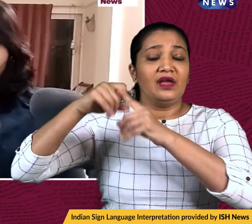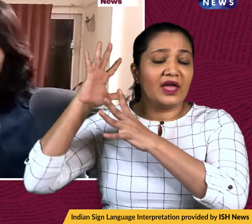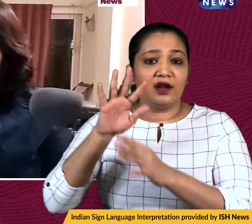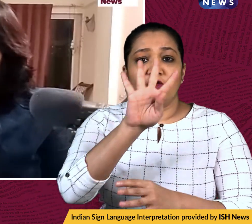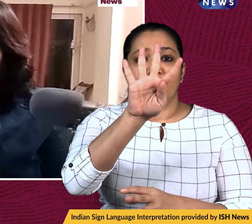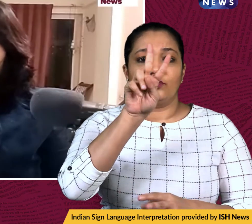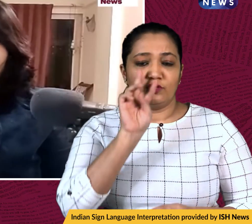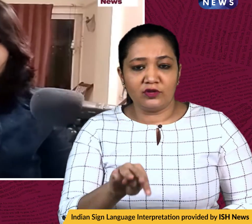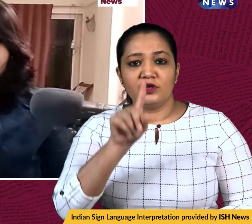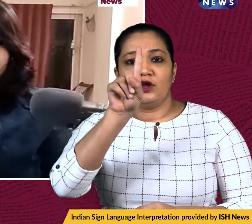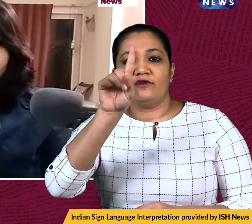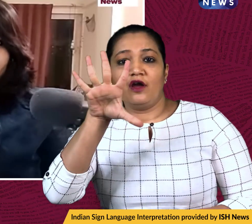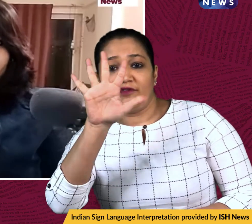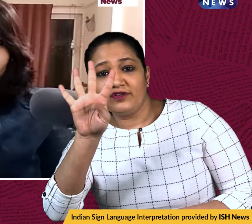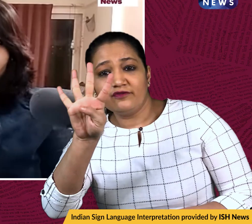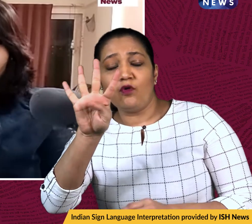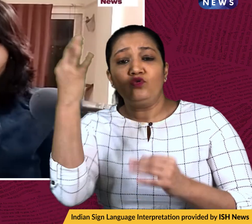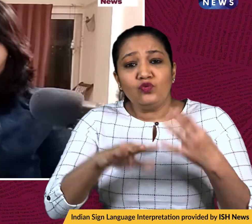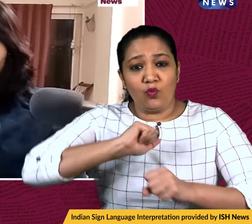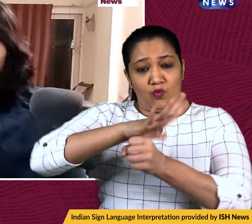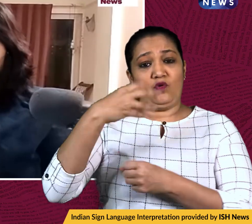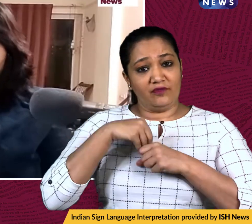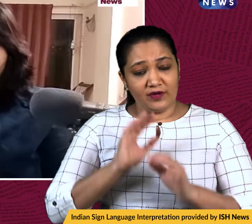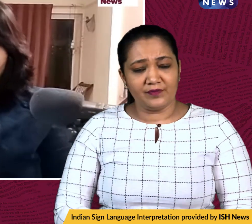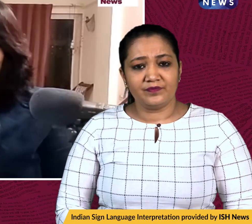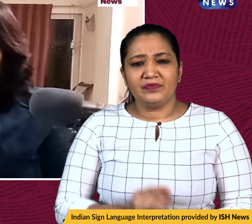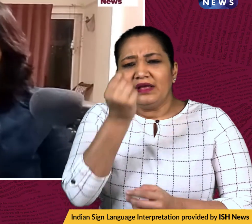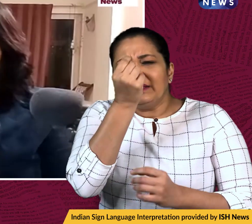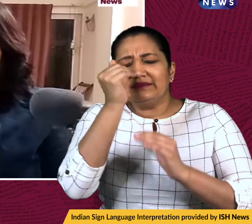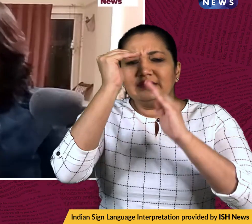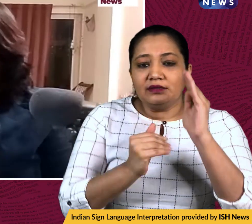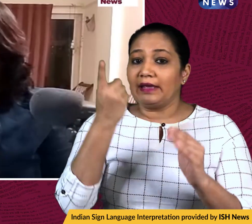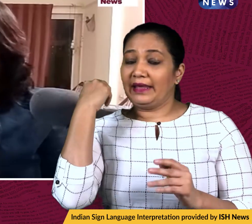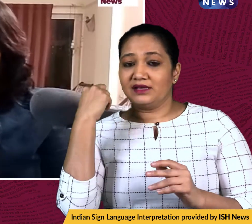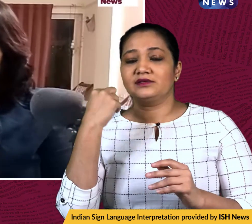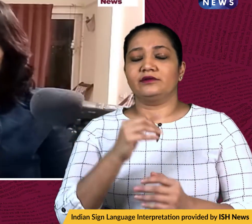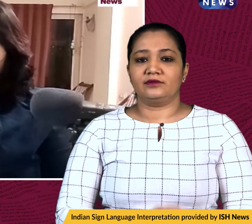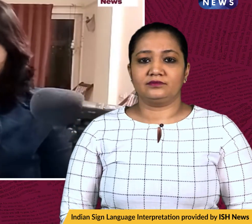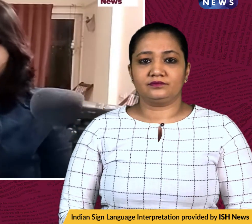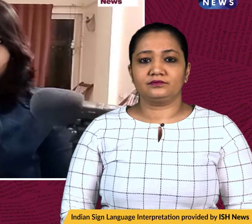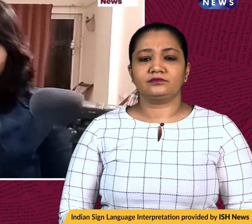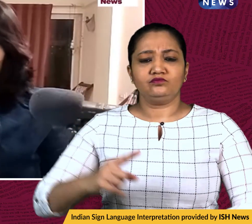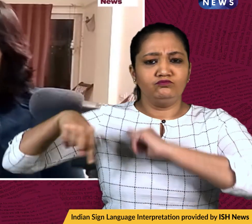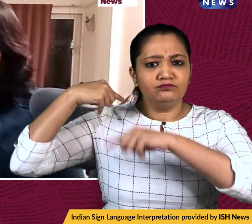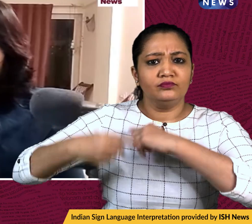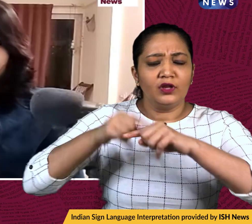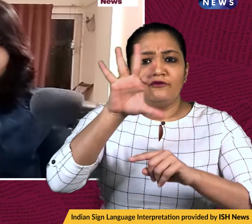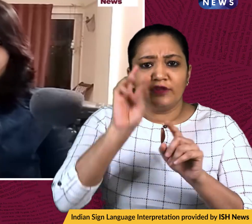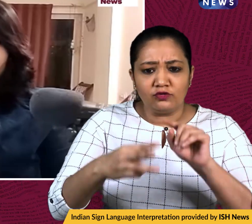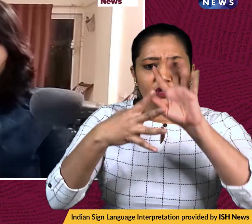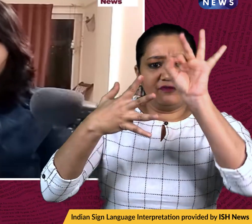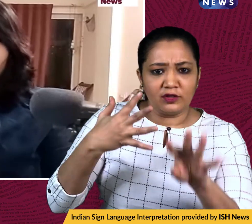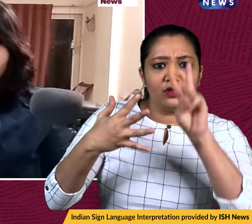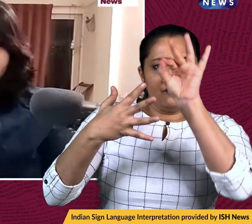reported 42,154 new COVID cases, a slight dip from yesterday's number. It's been reporting over